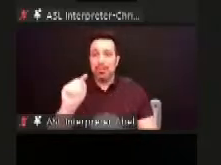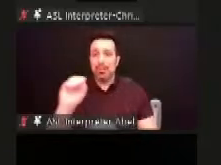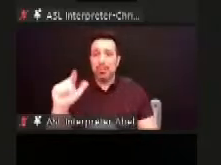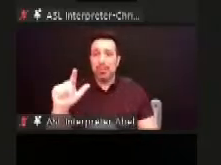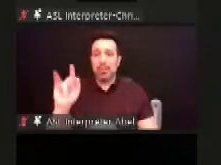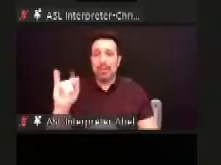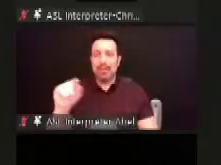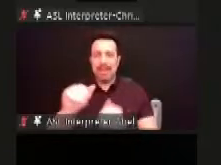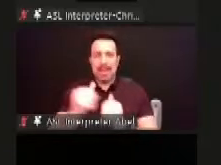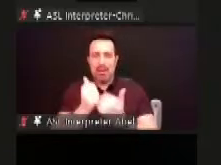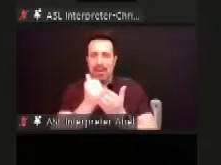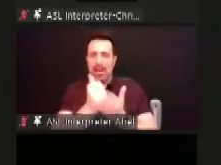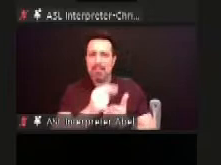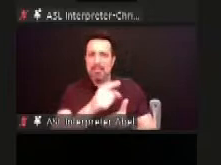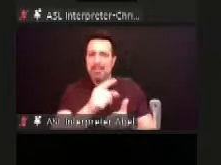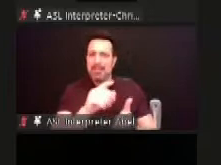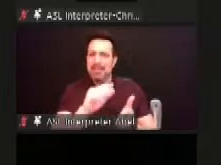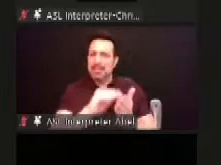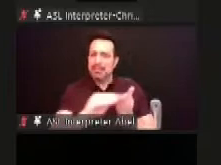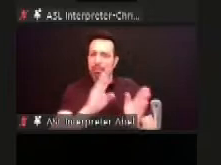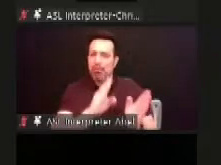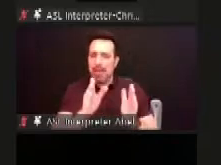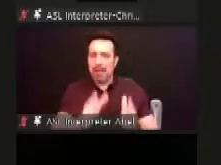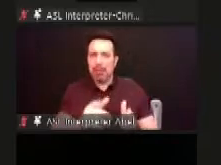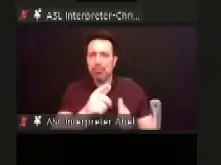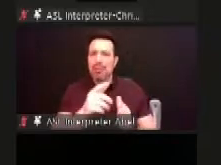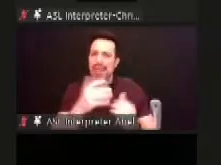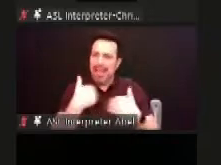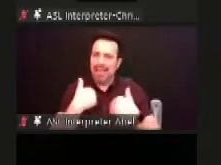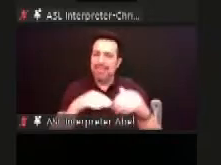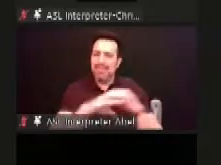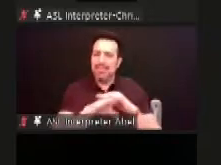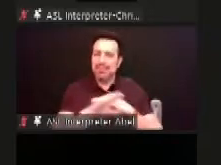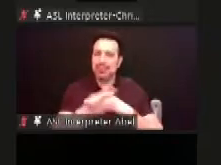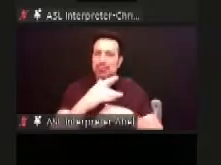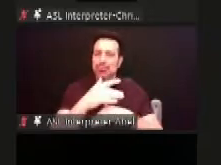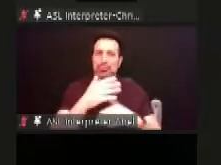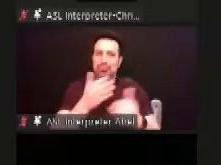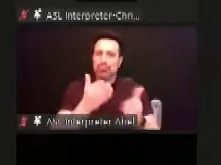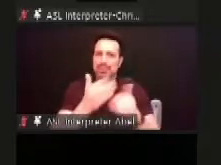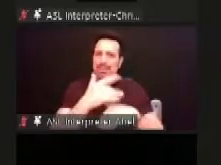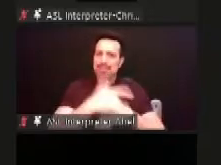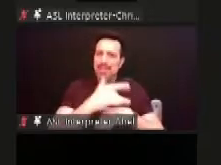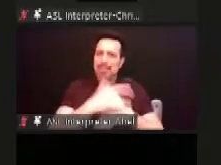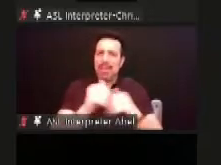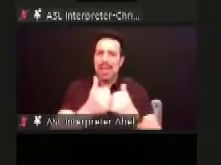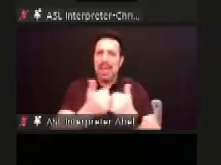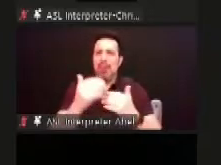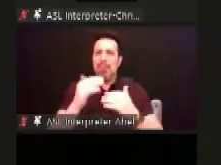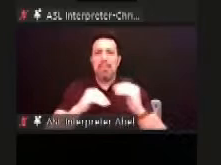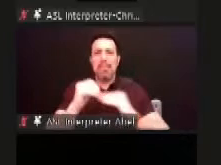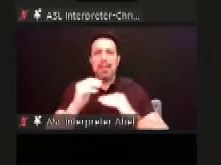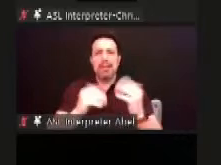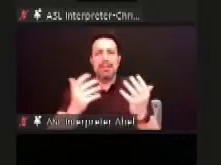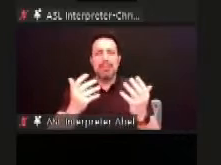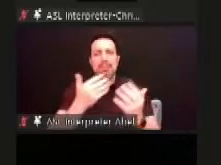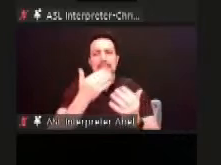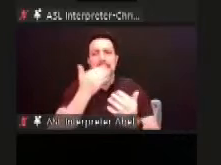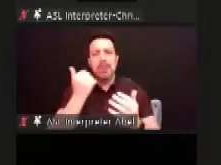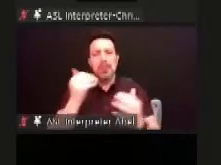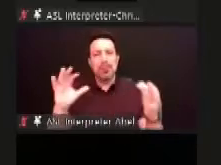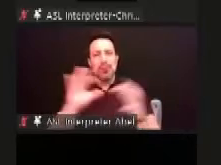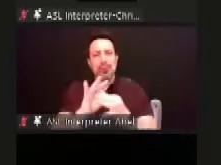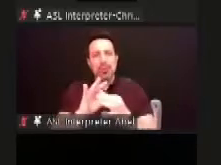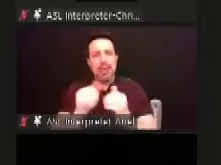discharge planners get access to these services that are available? How do we build those better bridges? Next